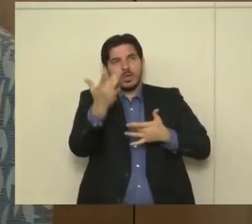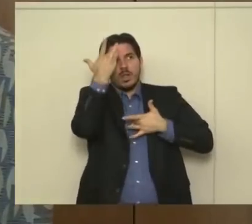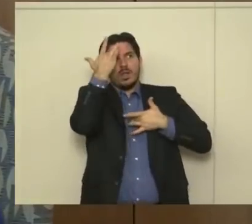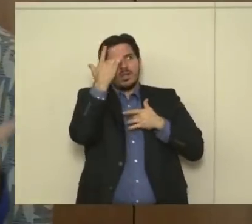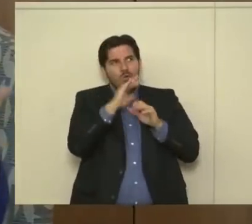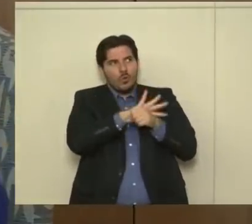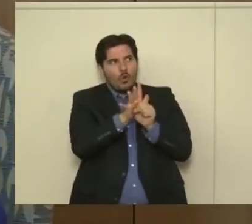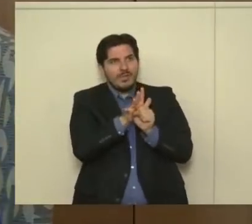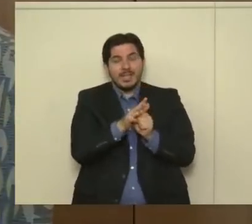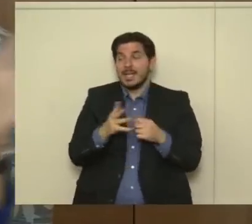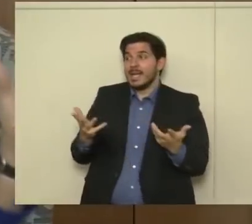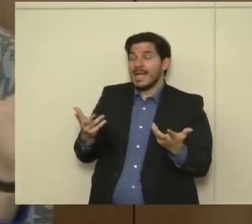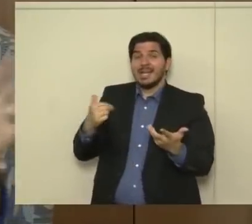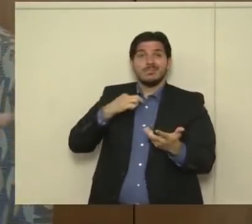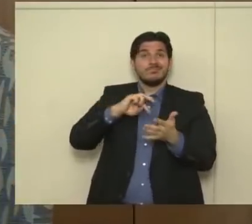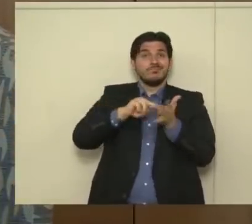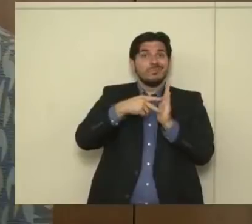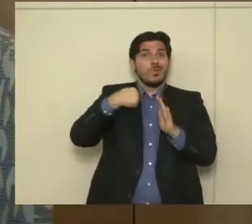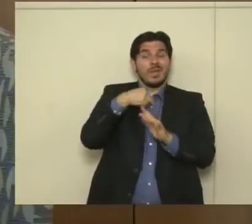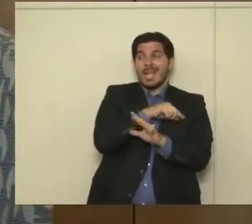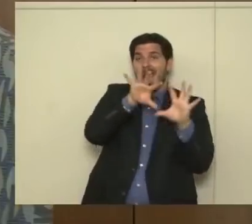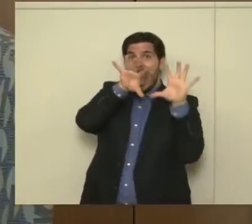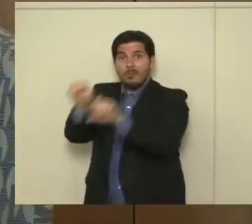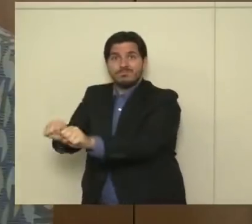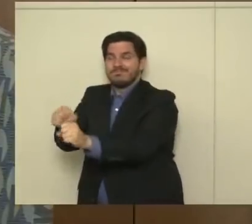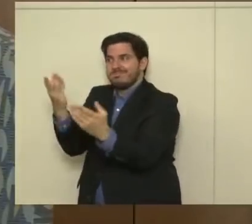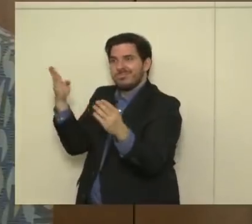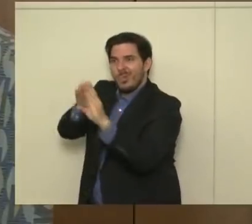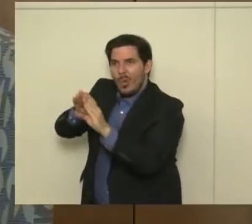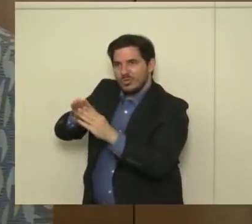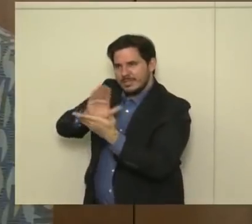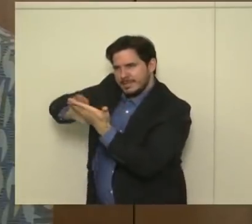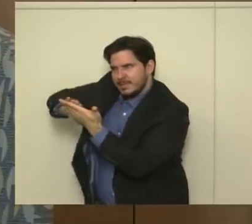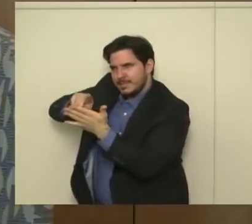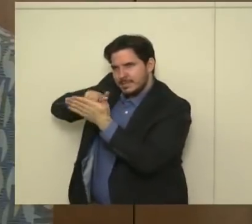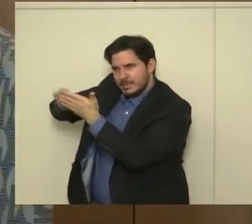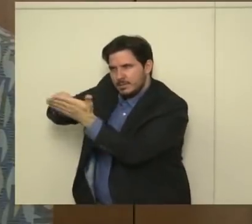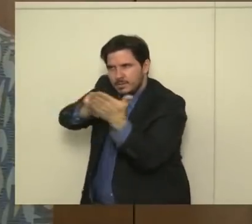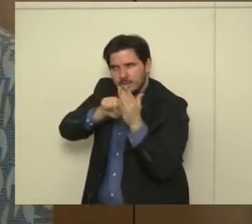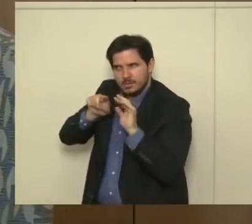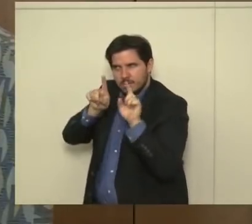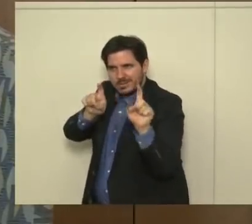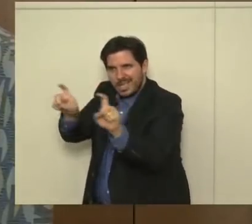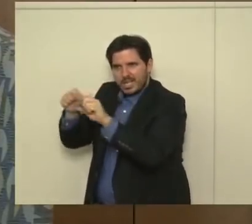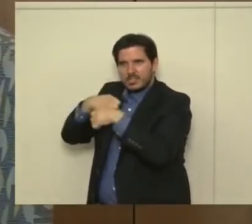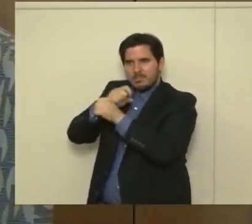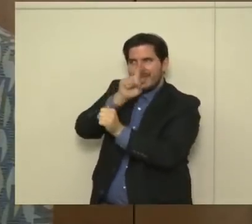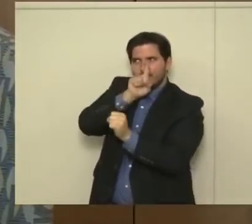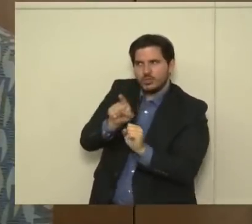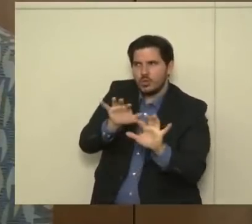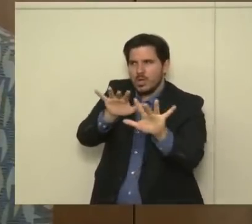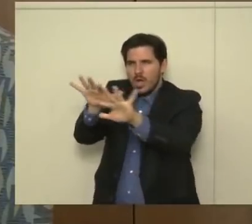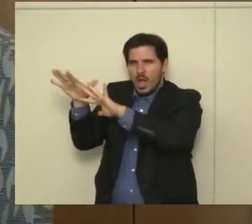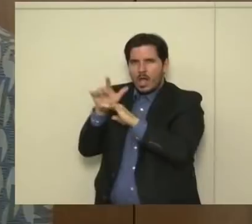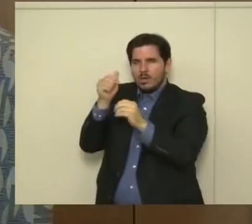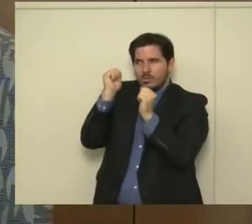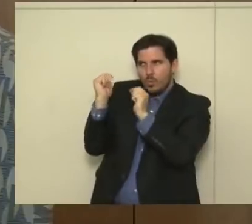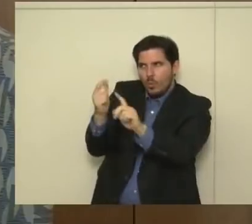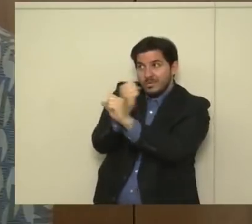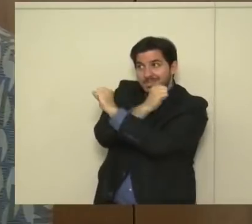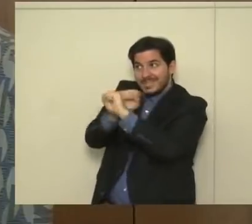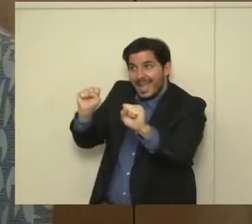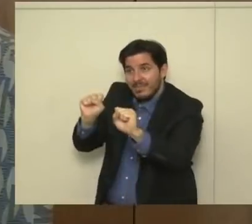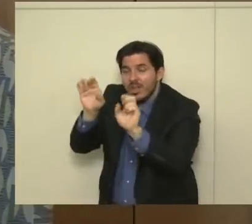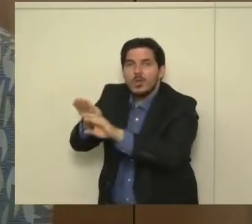we're going to continue to marshal, and you heard that we're going to do some educator and education testing surveillance strategies. All of that's going to stay